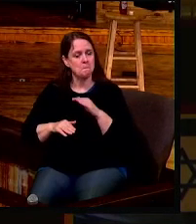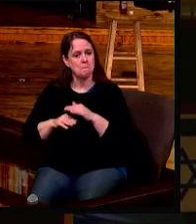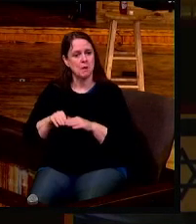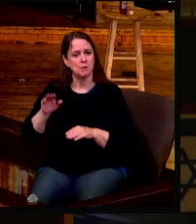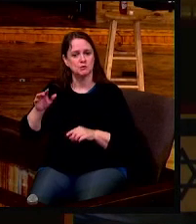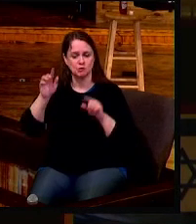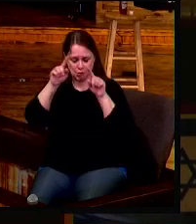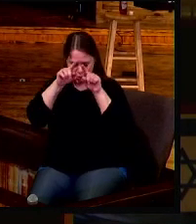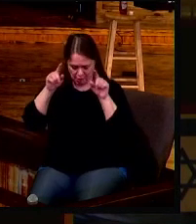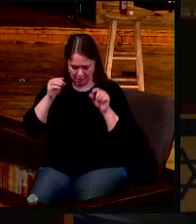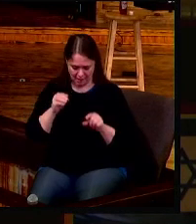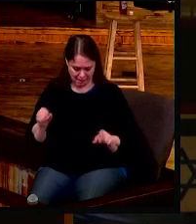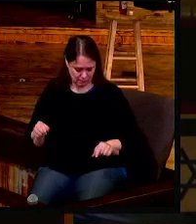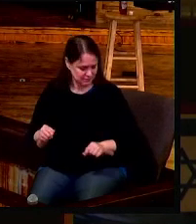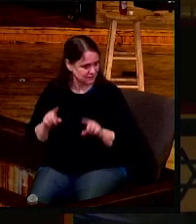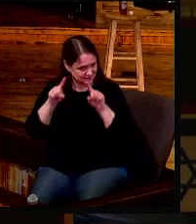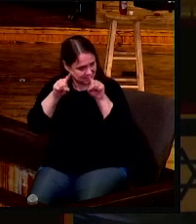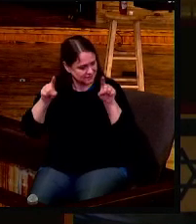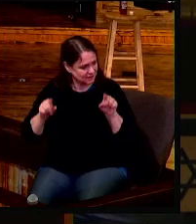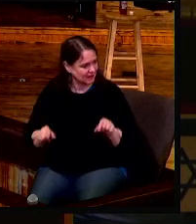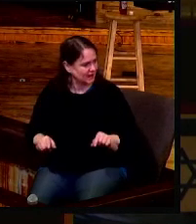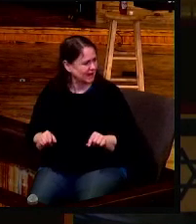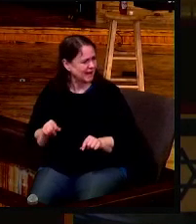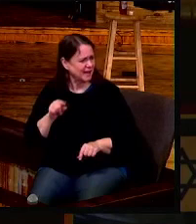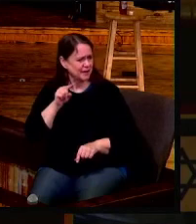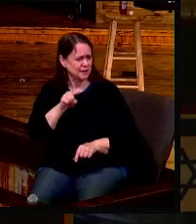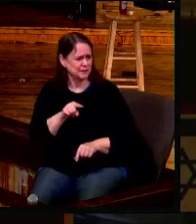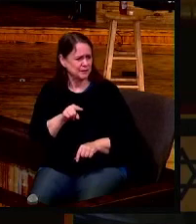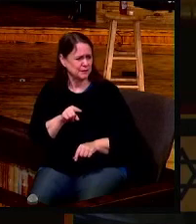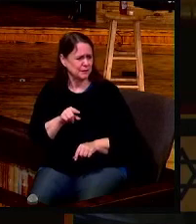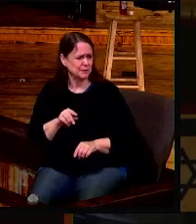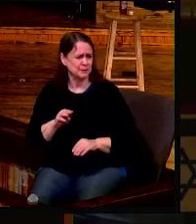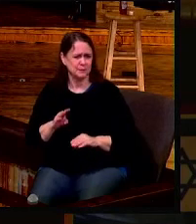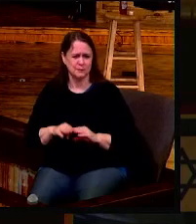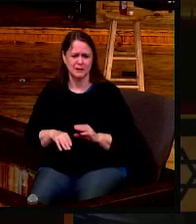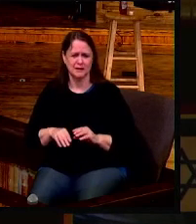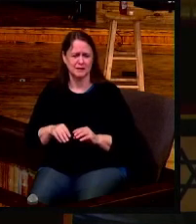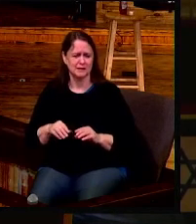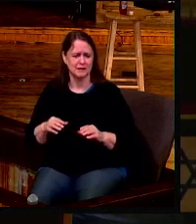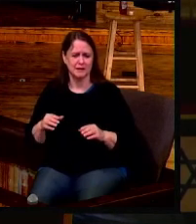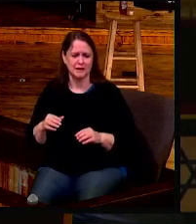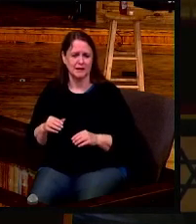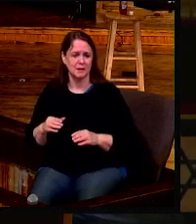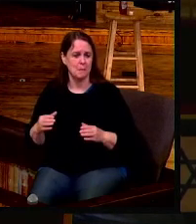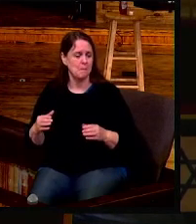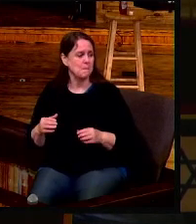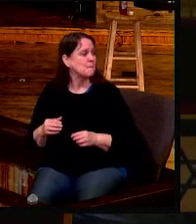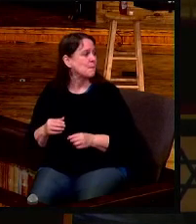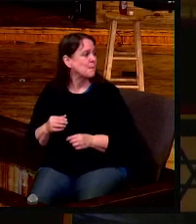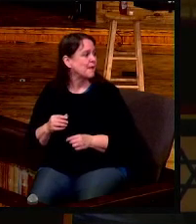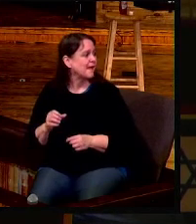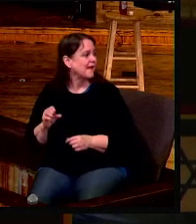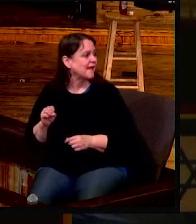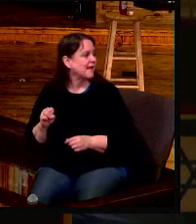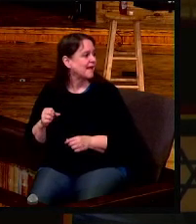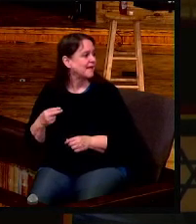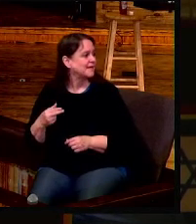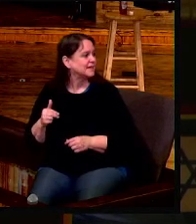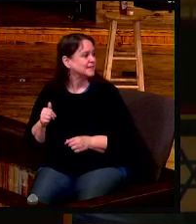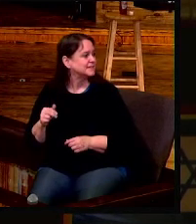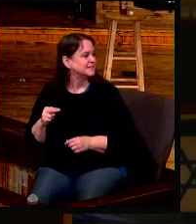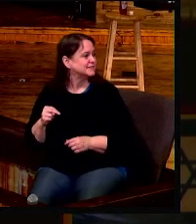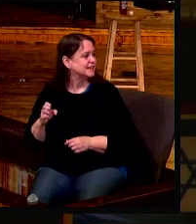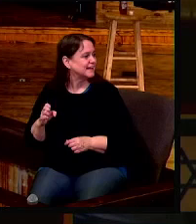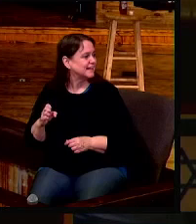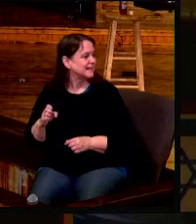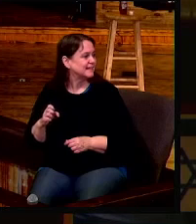him, and then you went and told somebody else that said, hey, I'm going to have Shane build my house, and you go, oh, don't use him, he's a